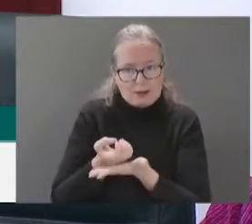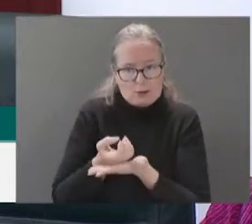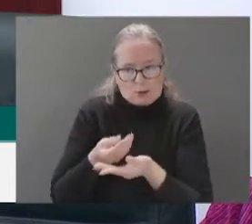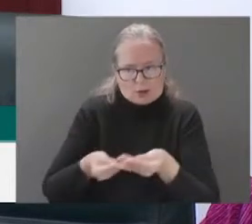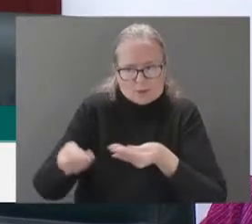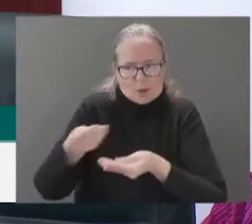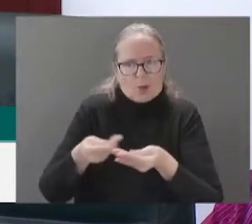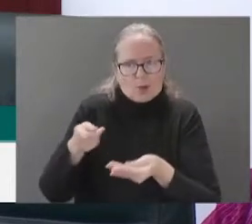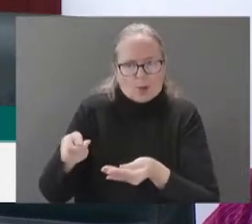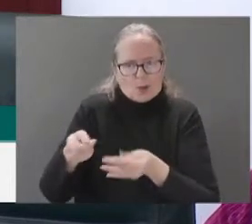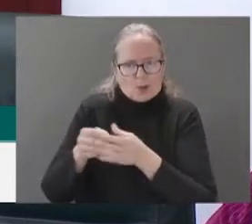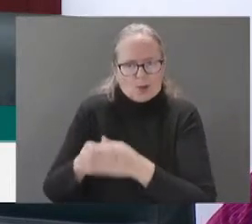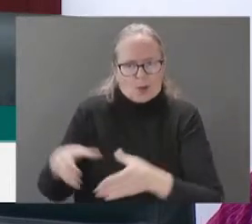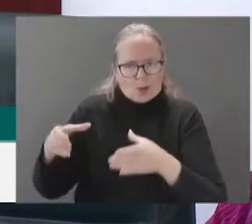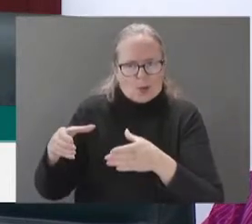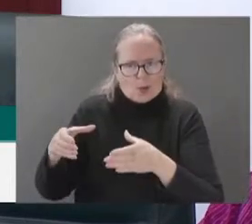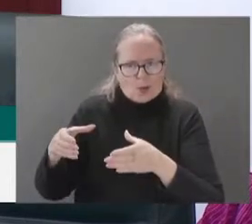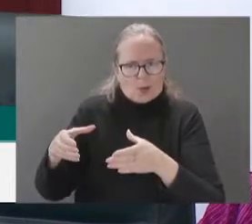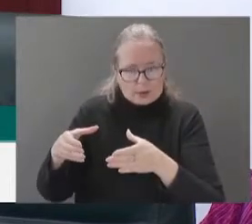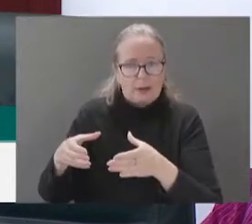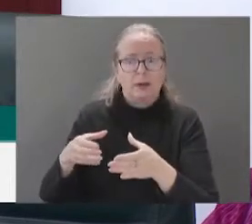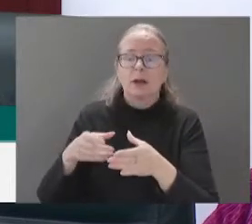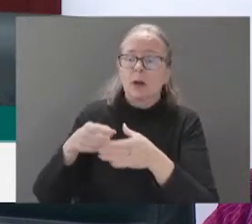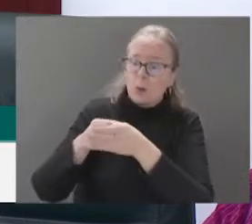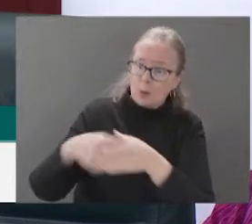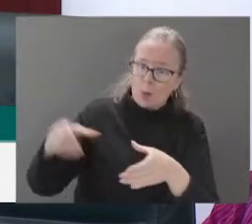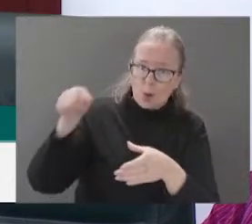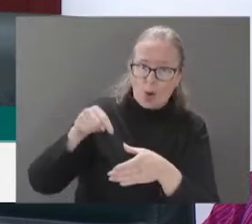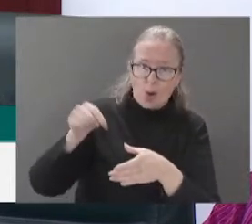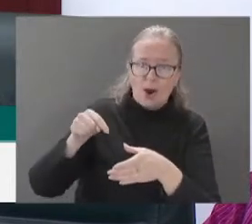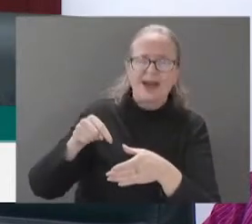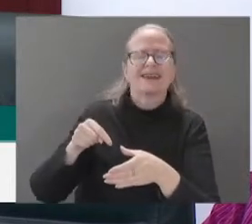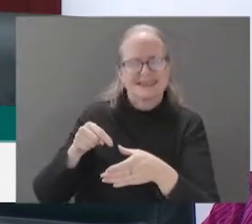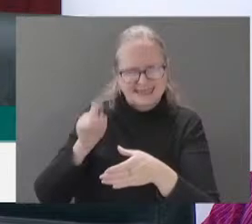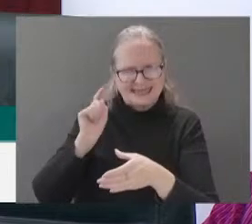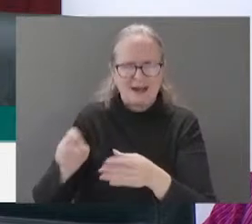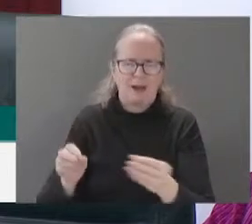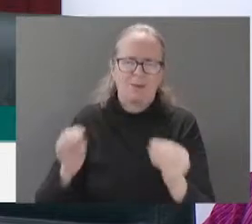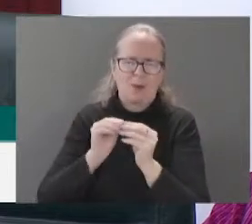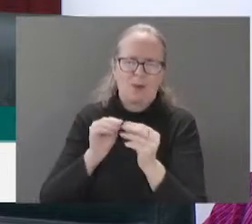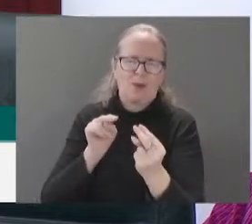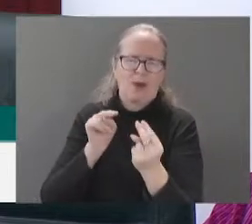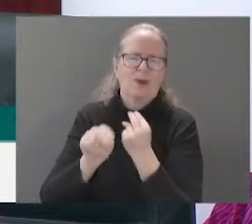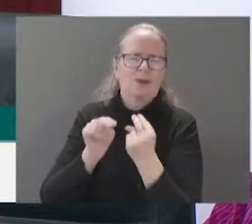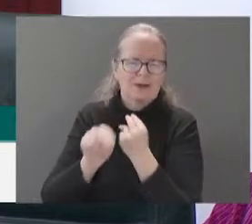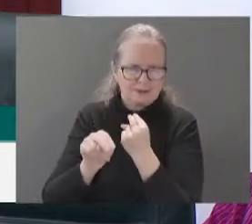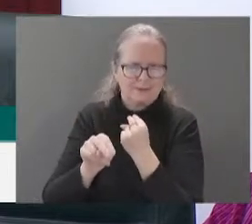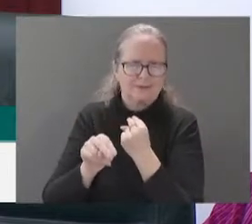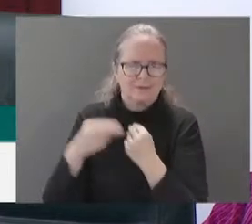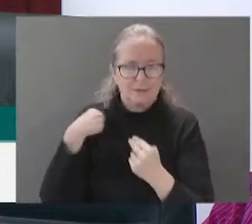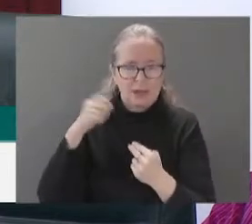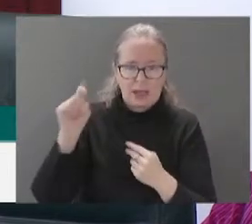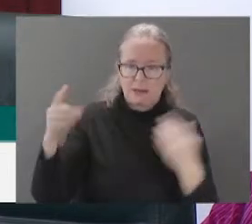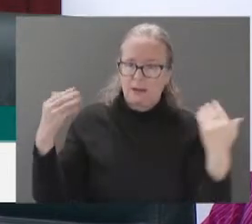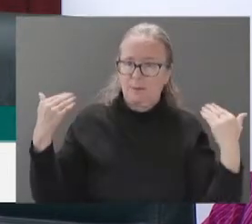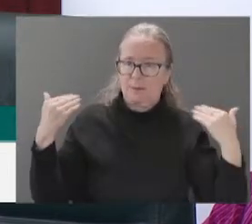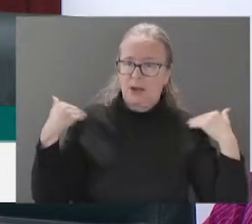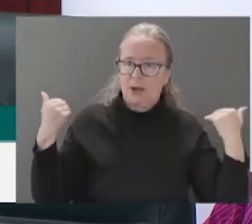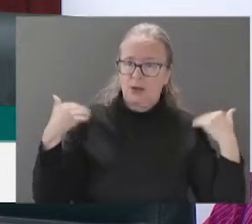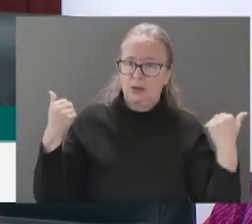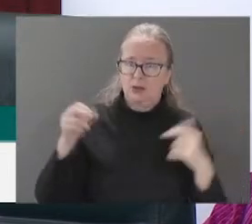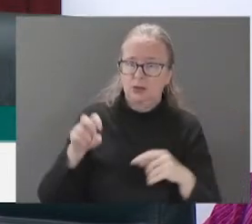greater needs for roadways and transportation infrastructure so to the minister of transportation and economic corridors how is budget